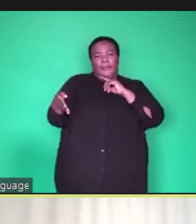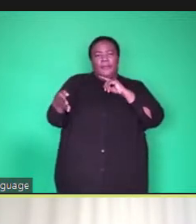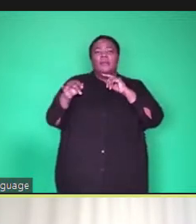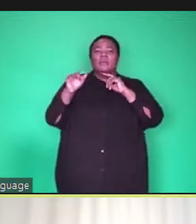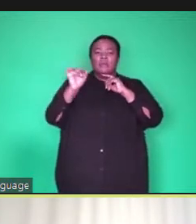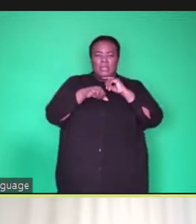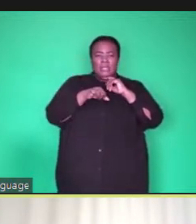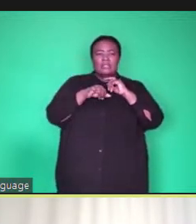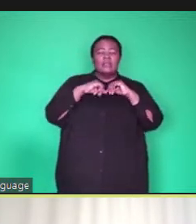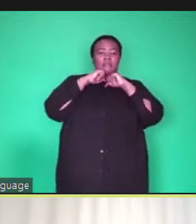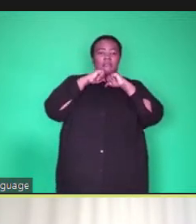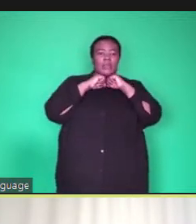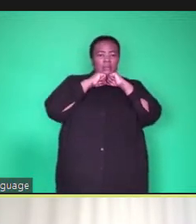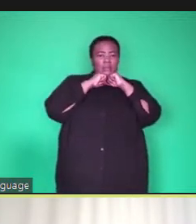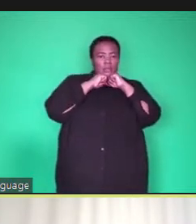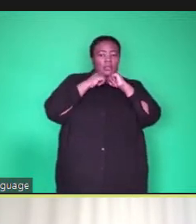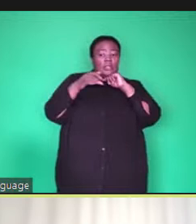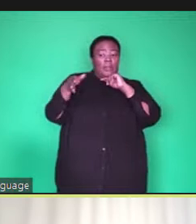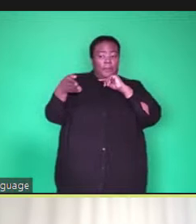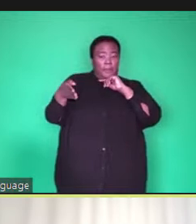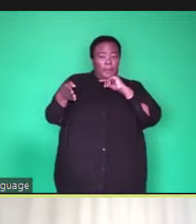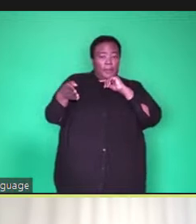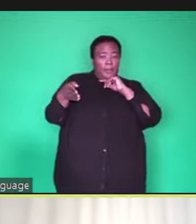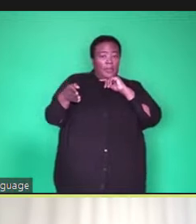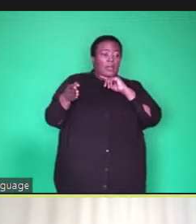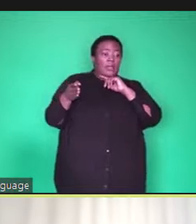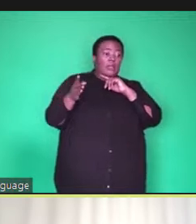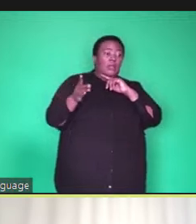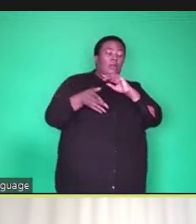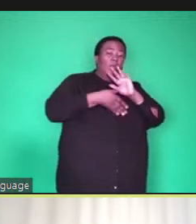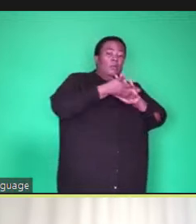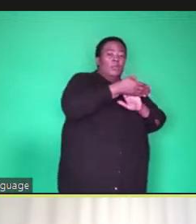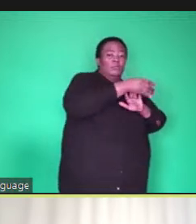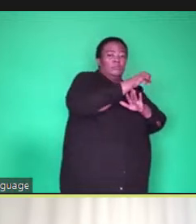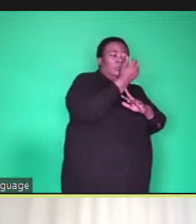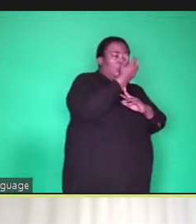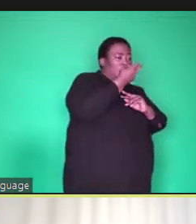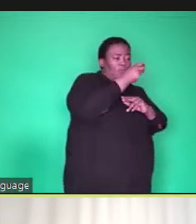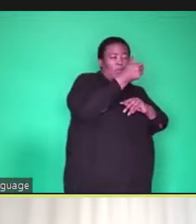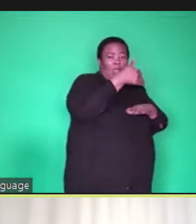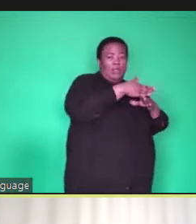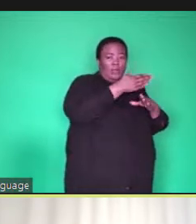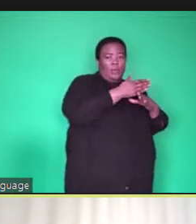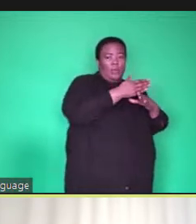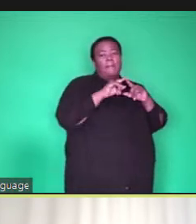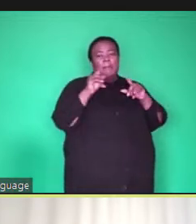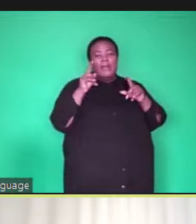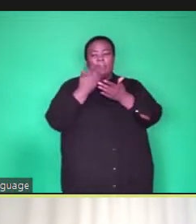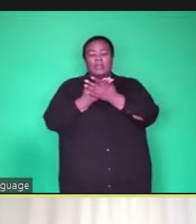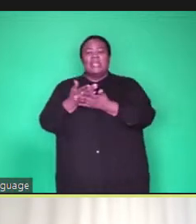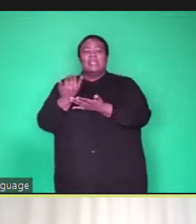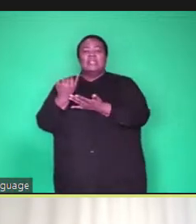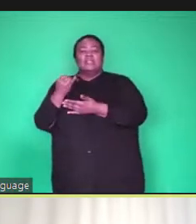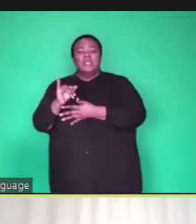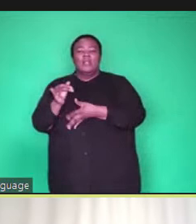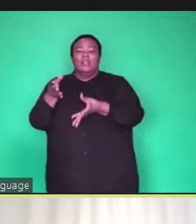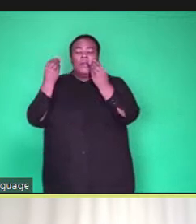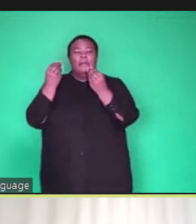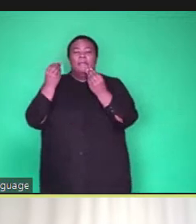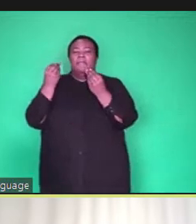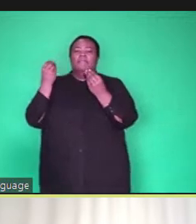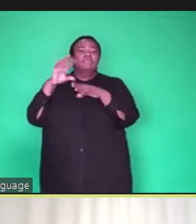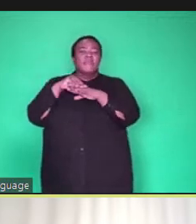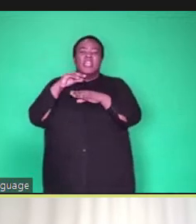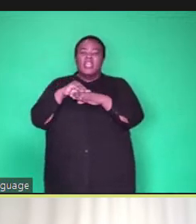parents are not part of the household at all, it's still possible to get some demographic information about them, including their vital status, their age, their